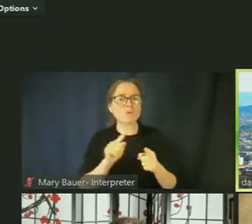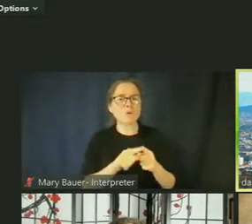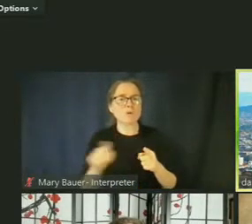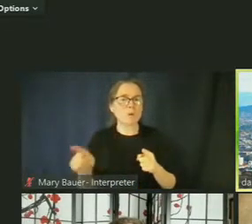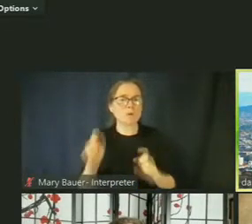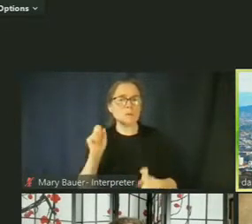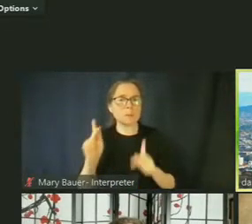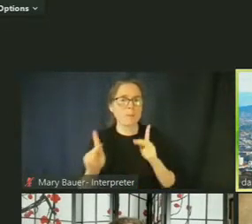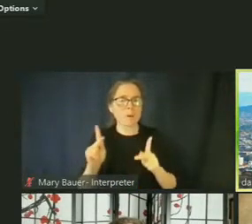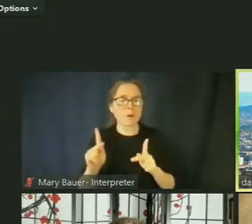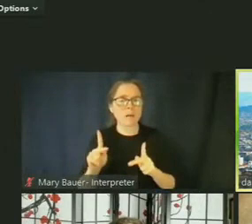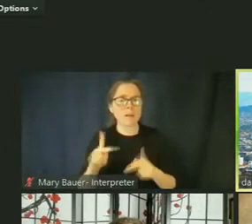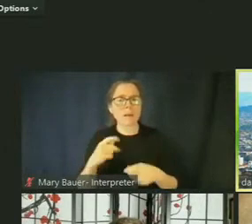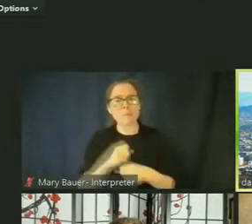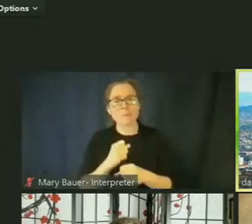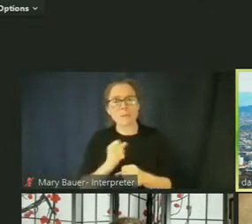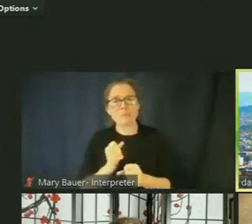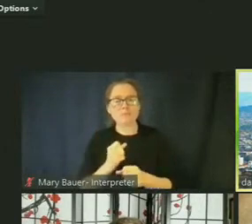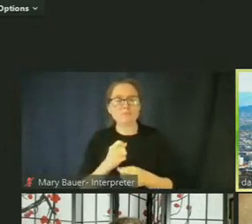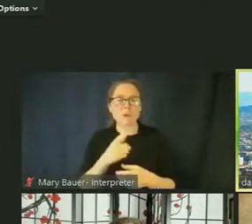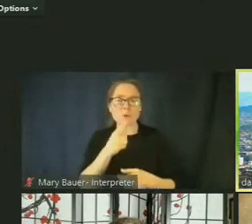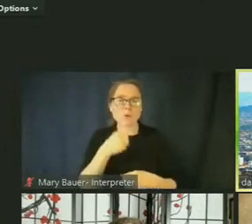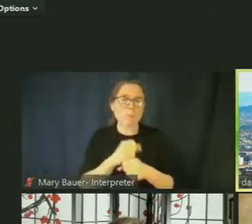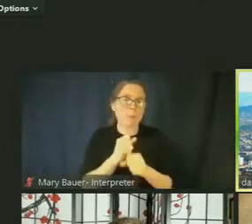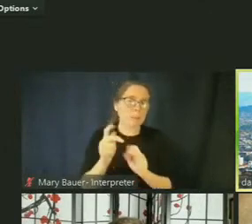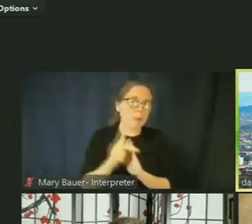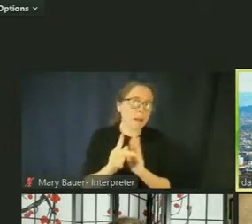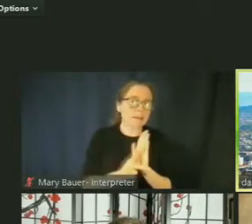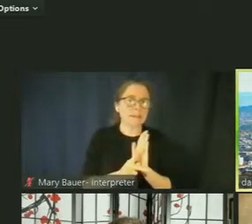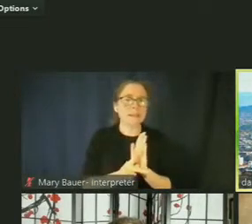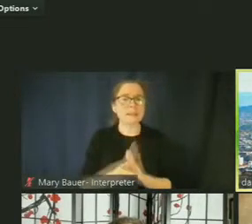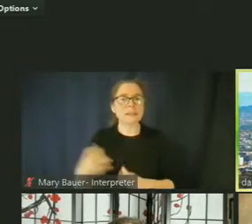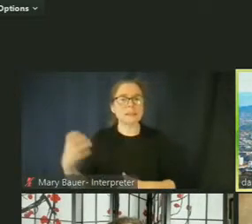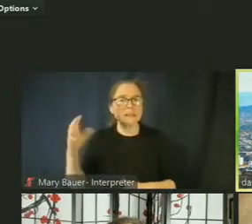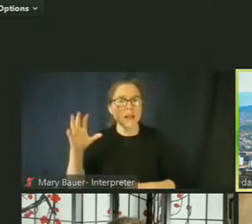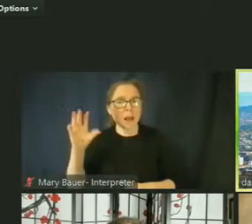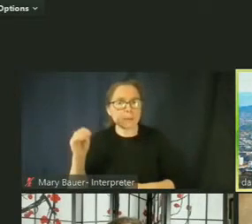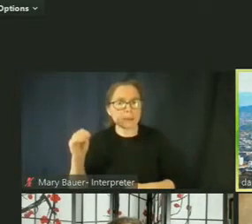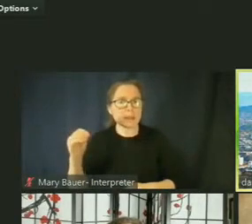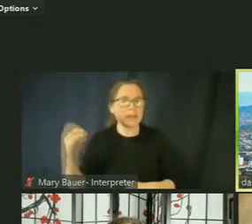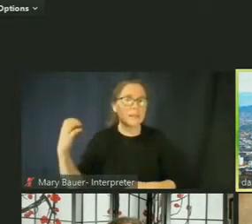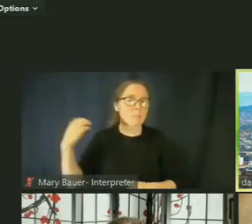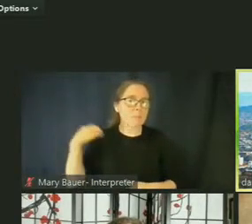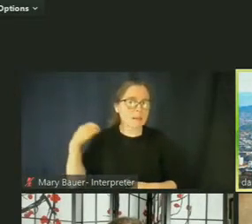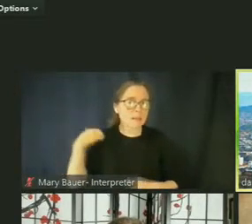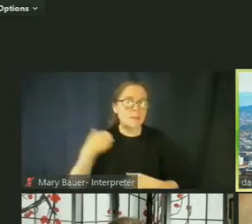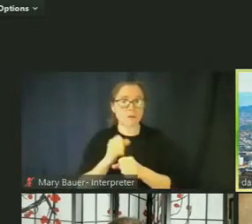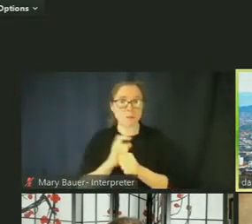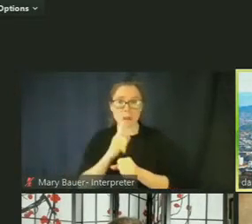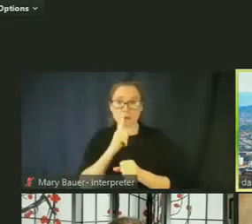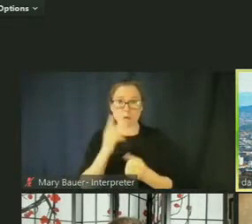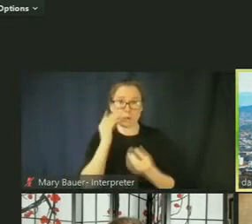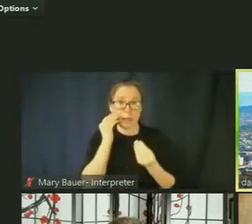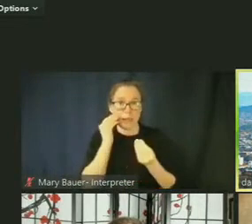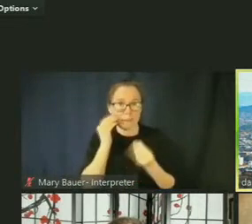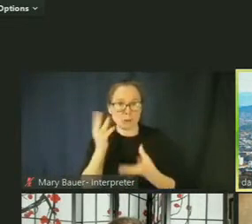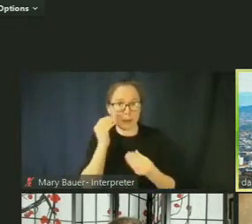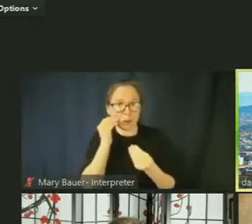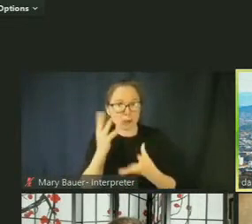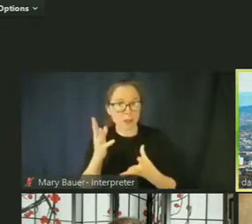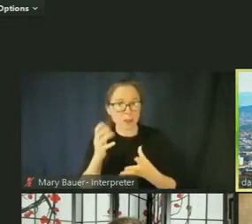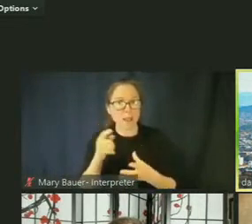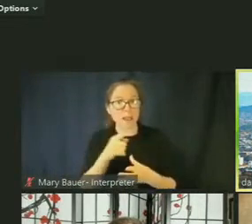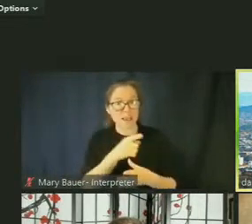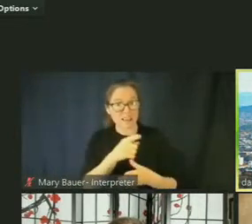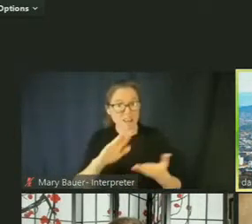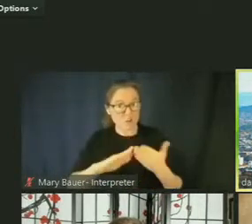healthcare employees in making sure that information is really being received by communities